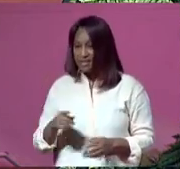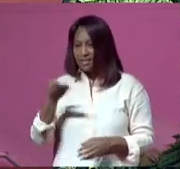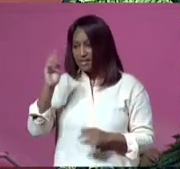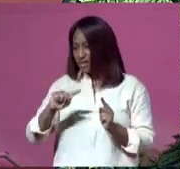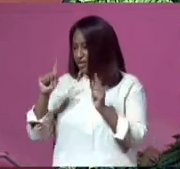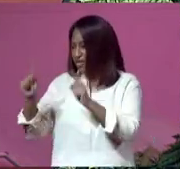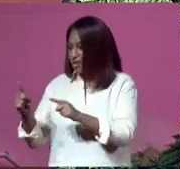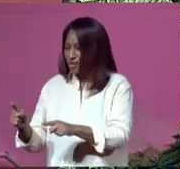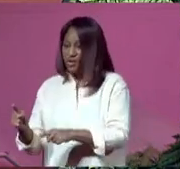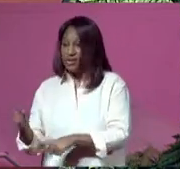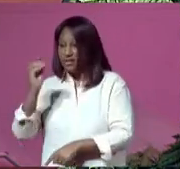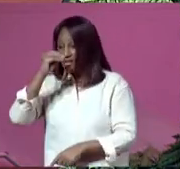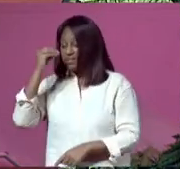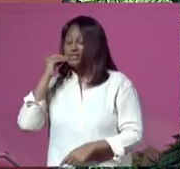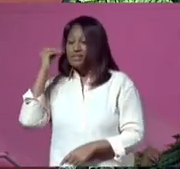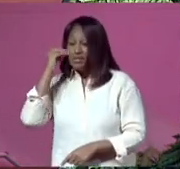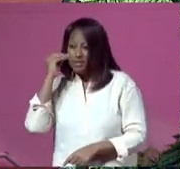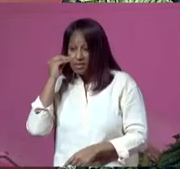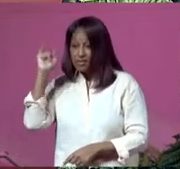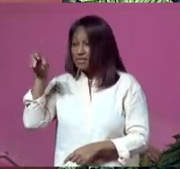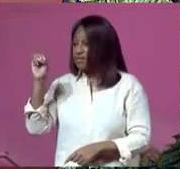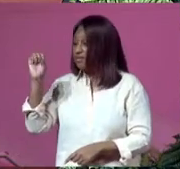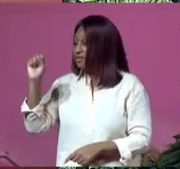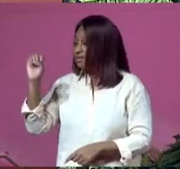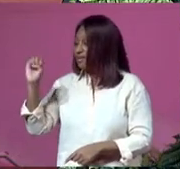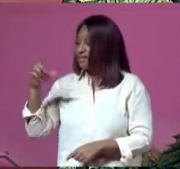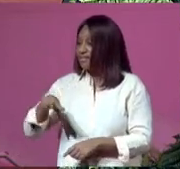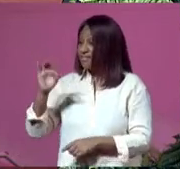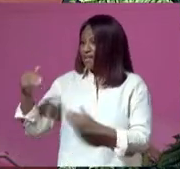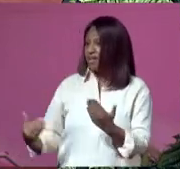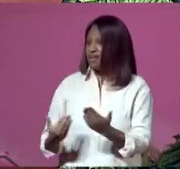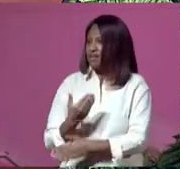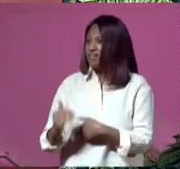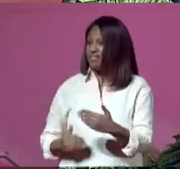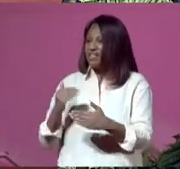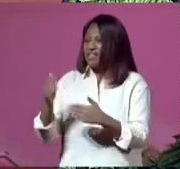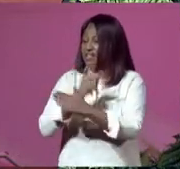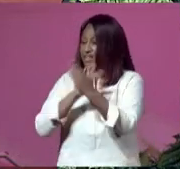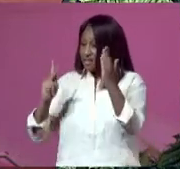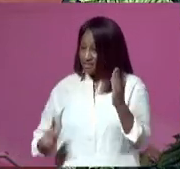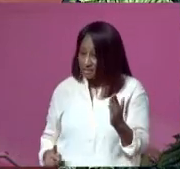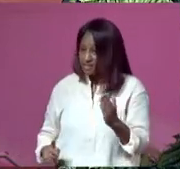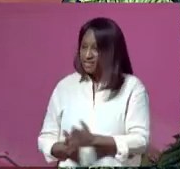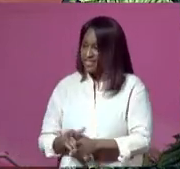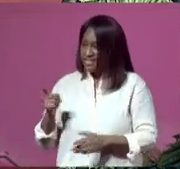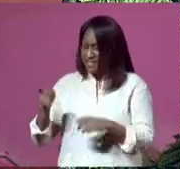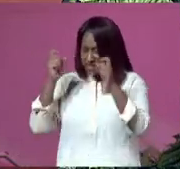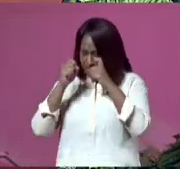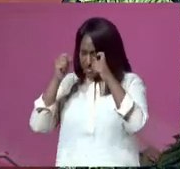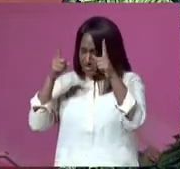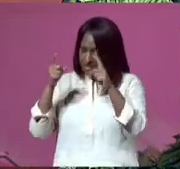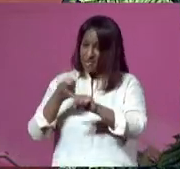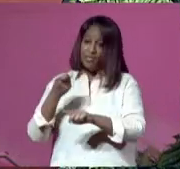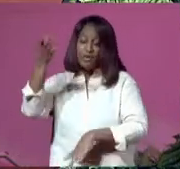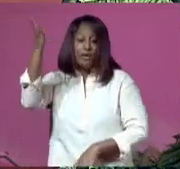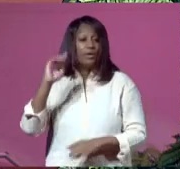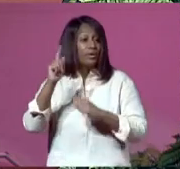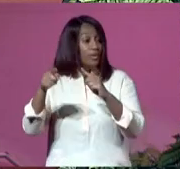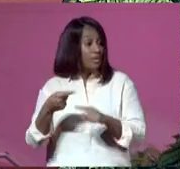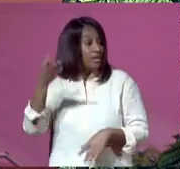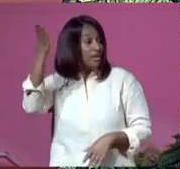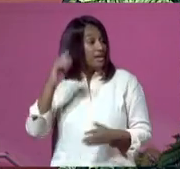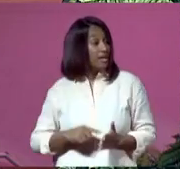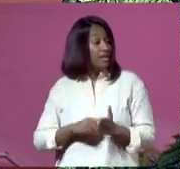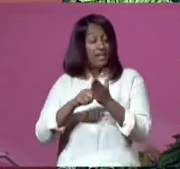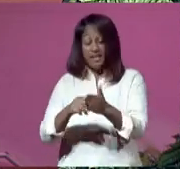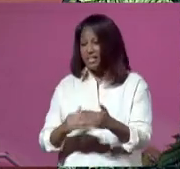the house of Jesse, and there he would find the new and the next king. Jesse was surprised by God when God revealed